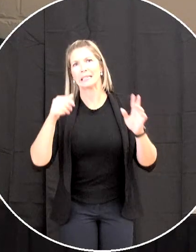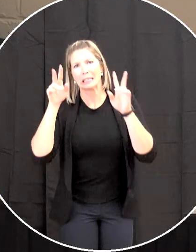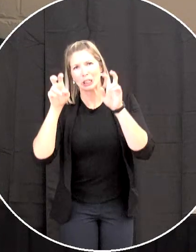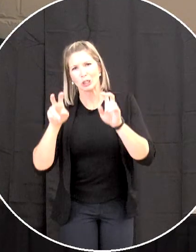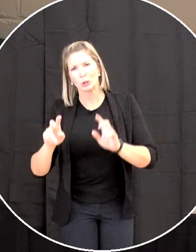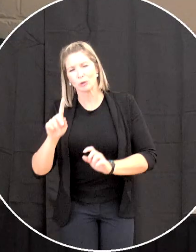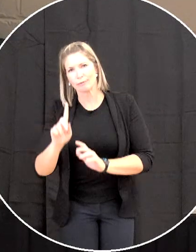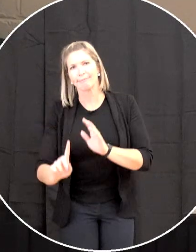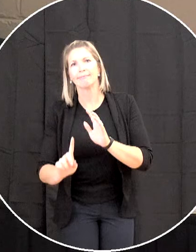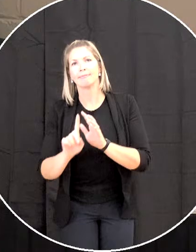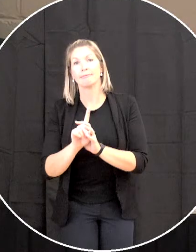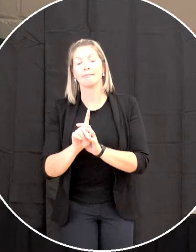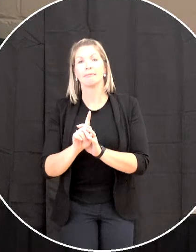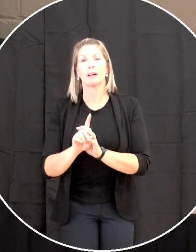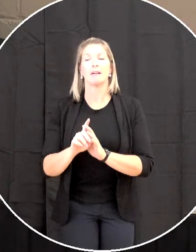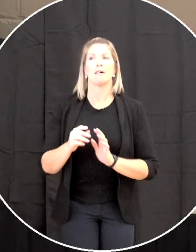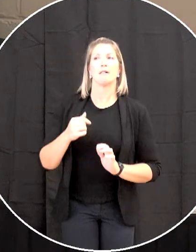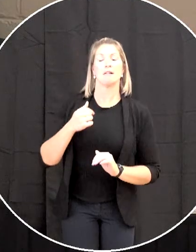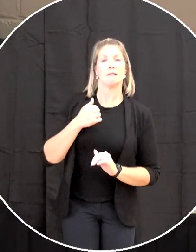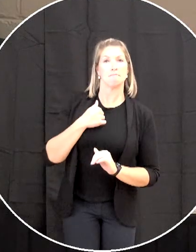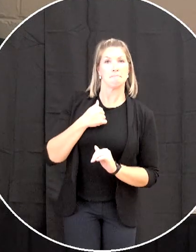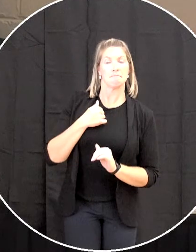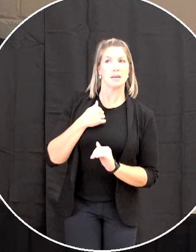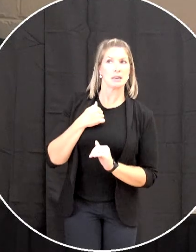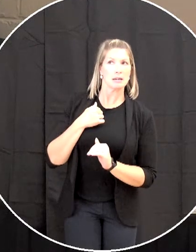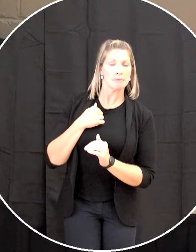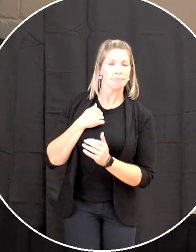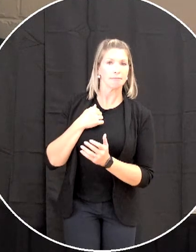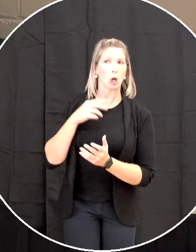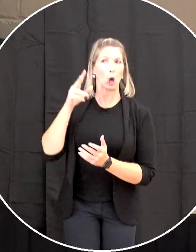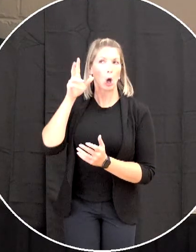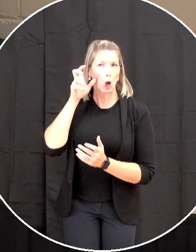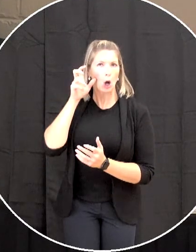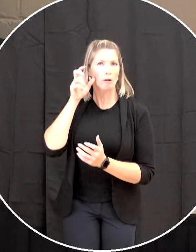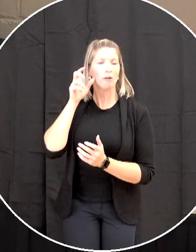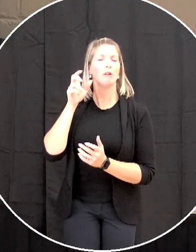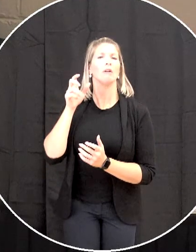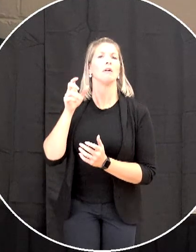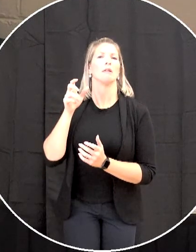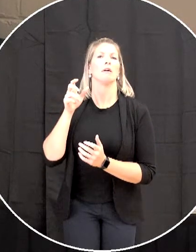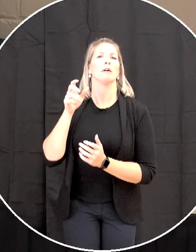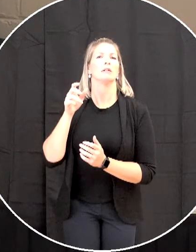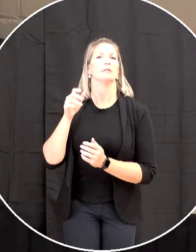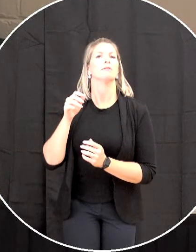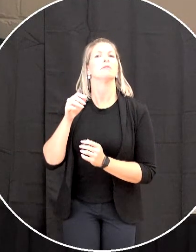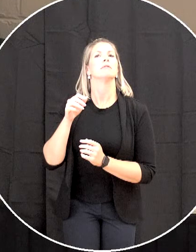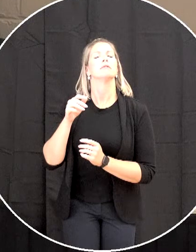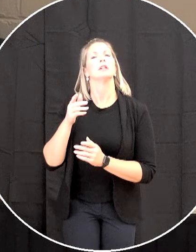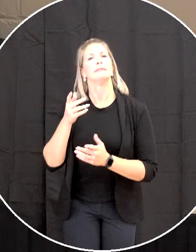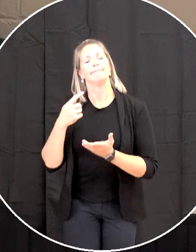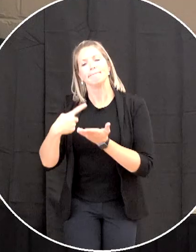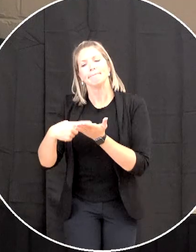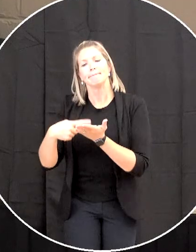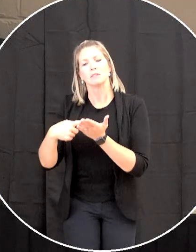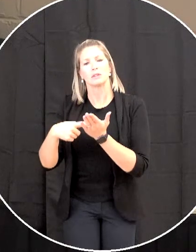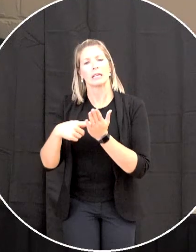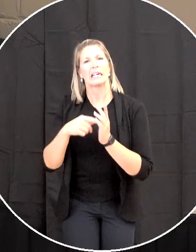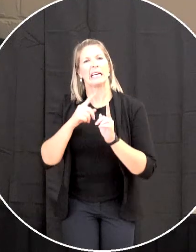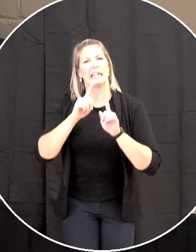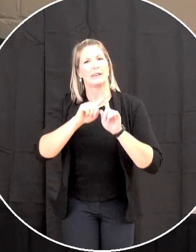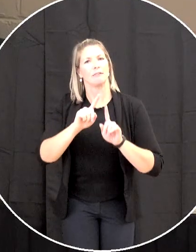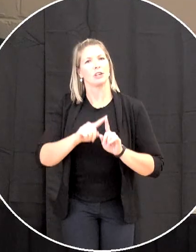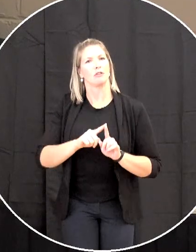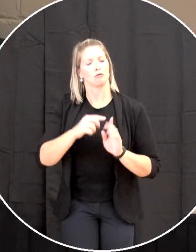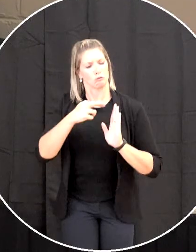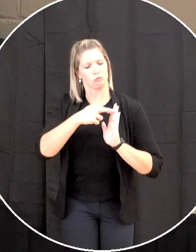indication that I've had through informal channels from the minister is that they are looking at some of the regulations within the Act for